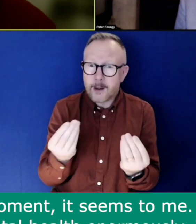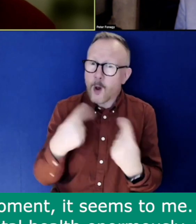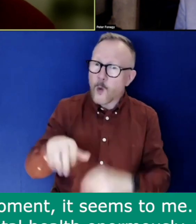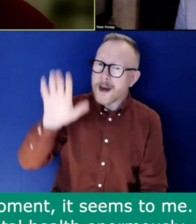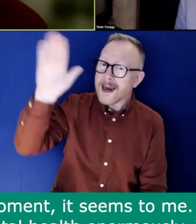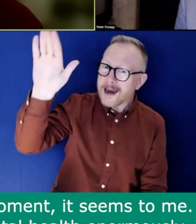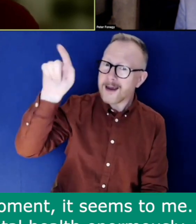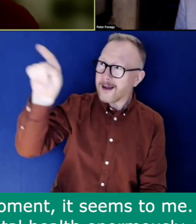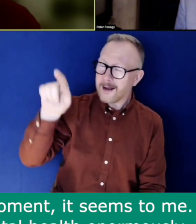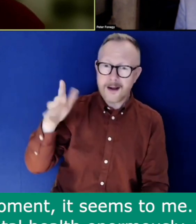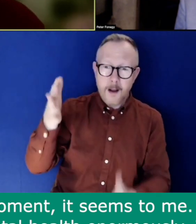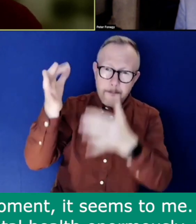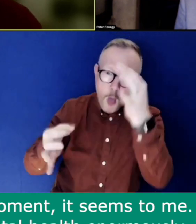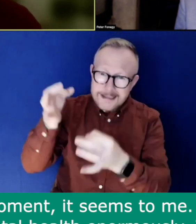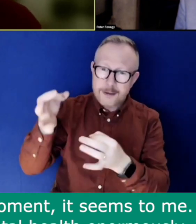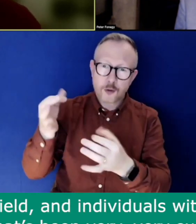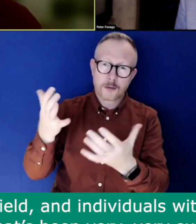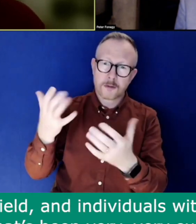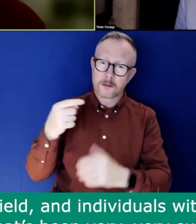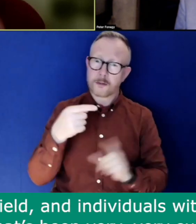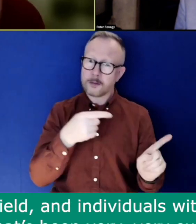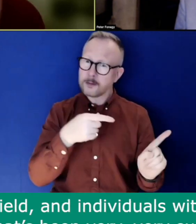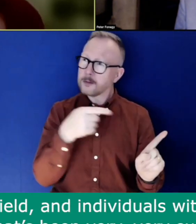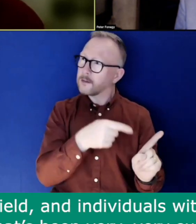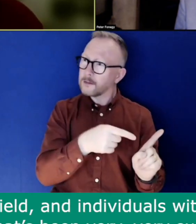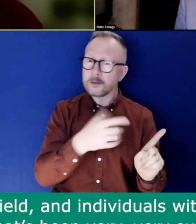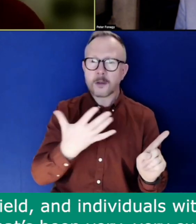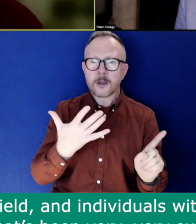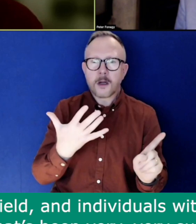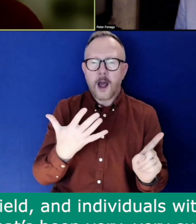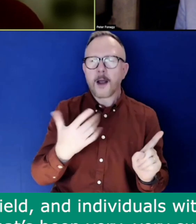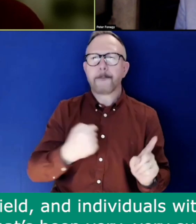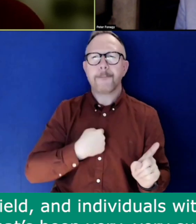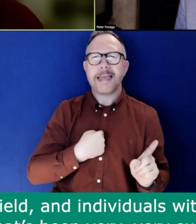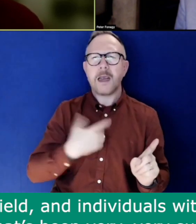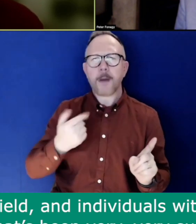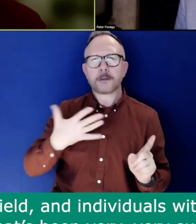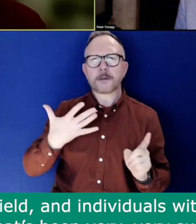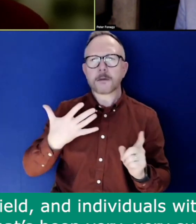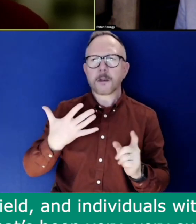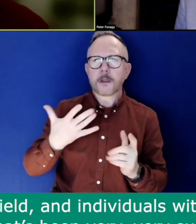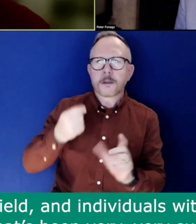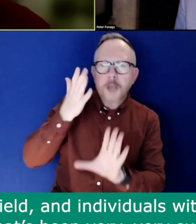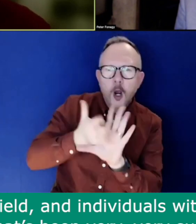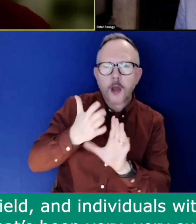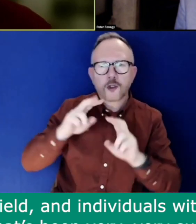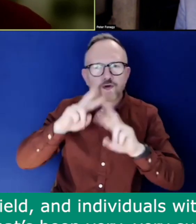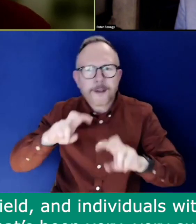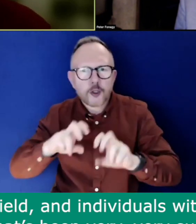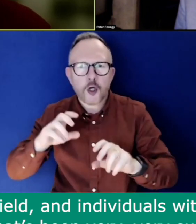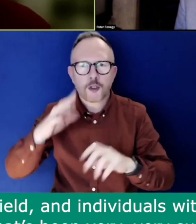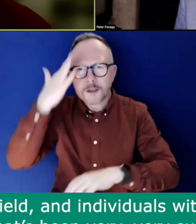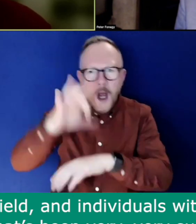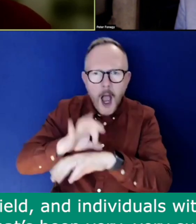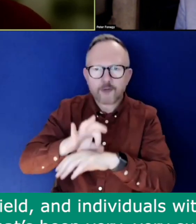mental health enormously. I say that at the Royal We, that's not me, that's the field, and individuals within it have done an awful lot, and that's been